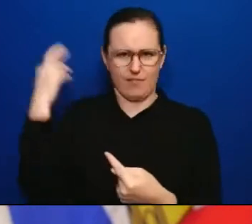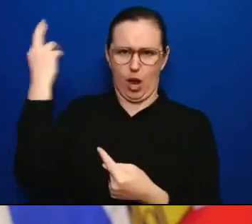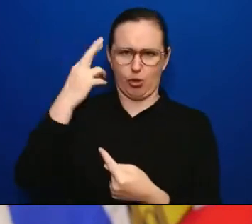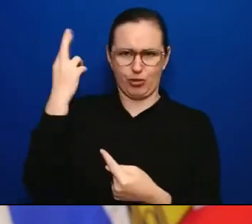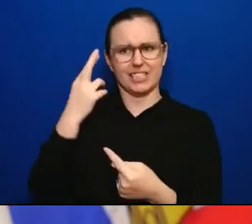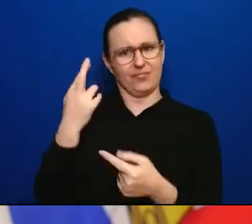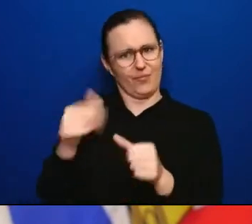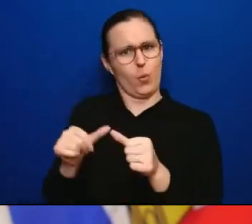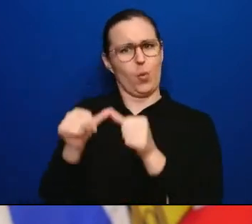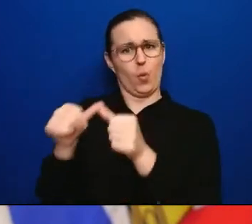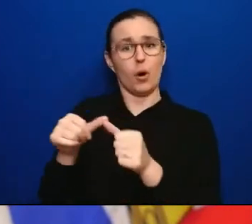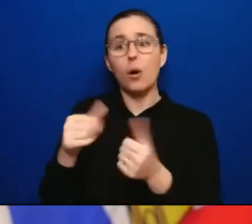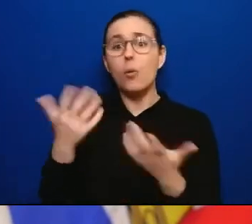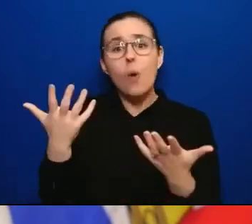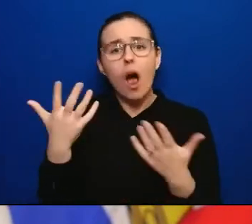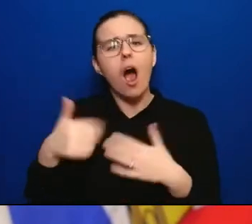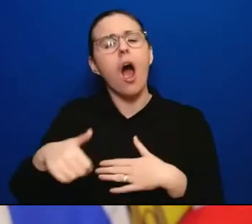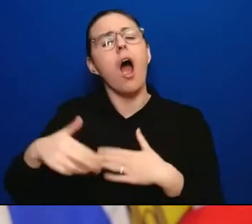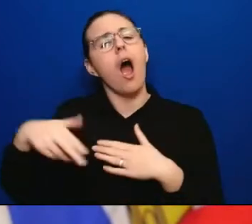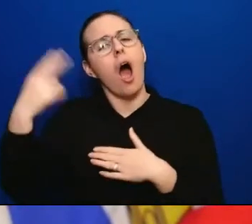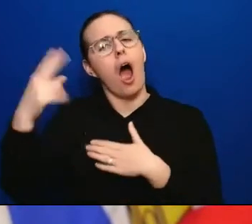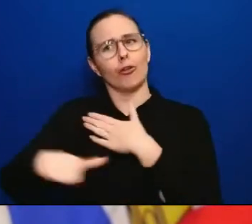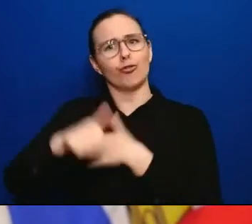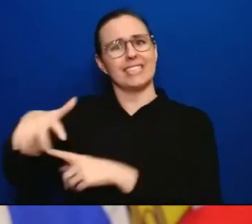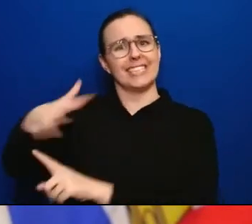card in those specific higher risk settings.